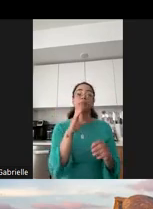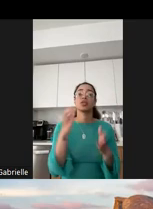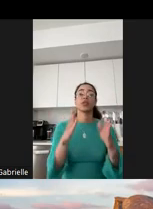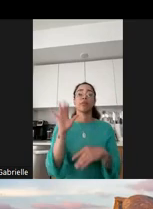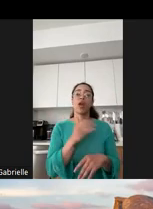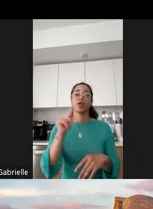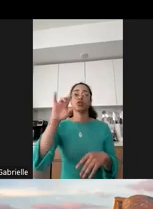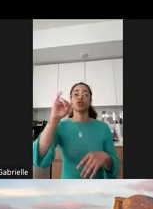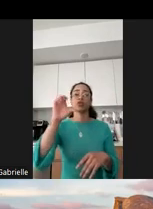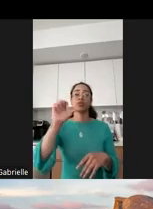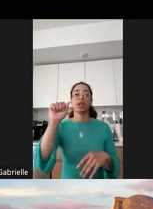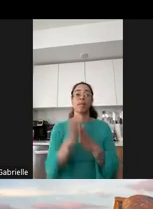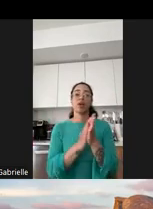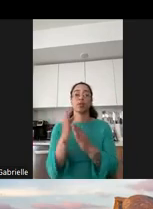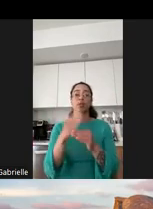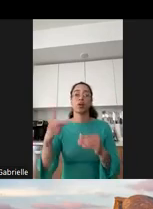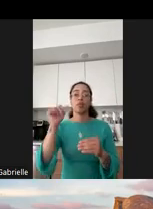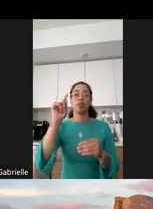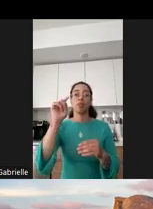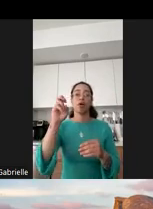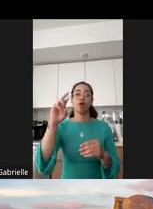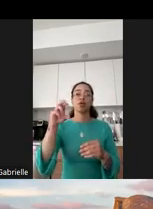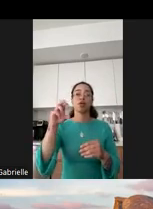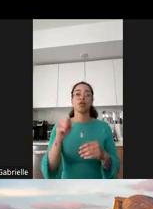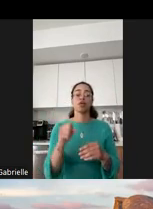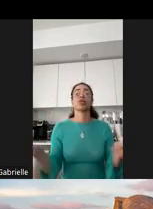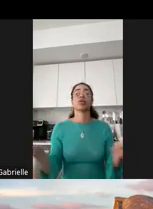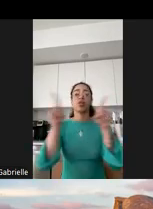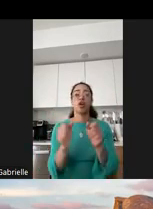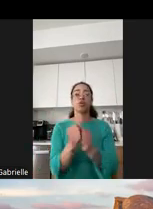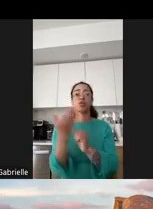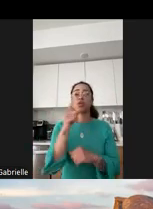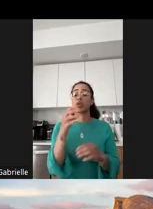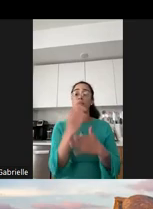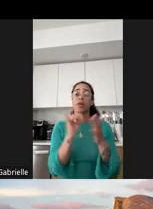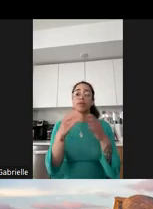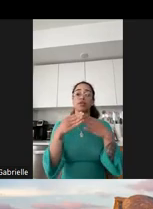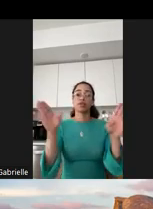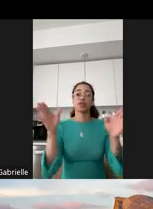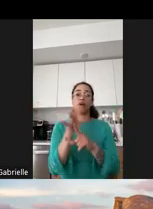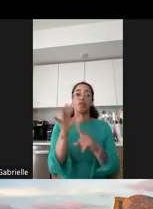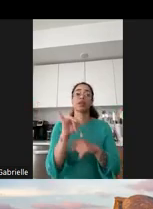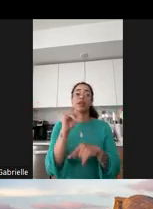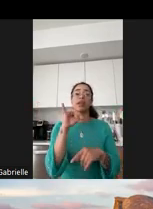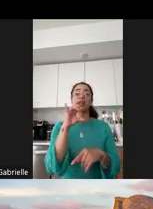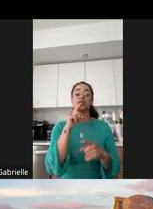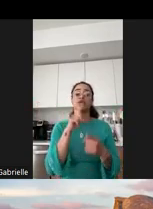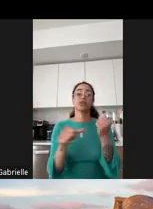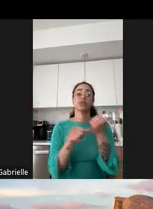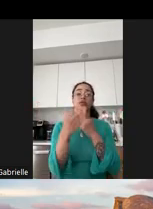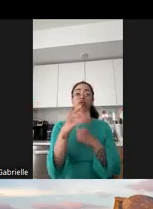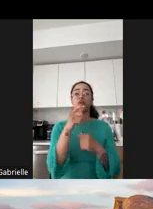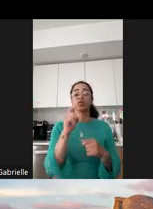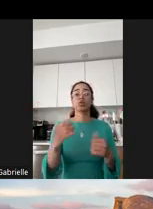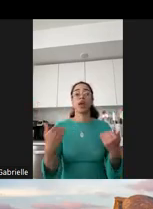on Aging partners, along with those that are a part of the general population. It is to assist in having us to be able to better